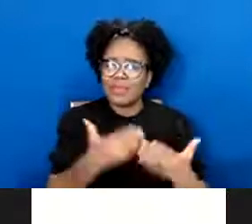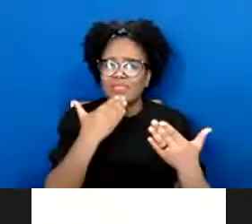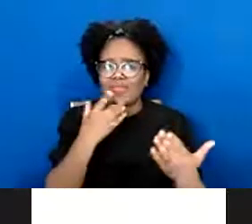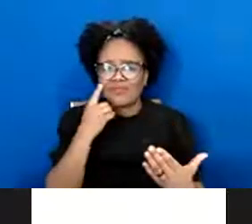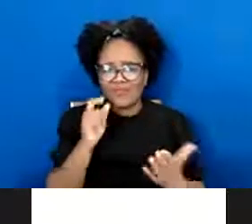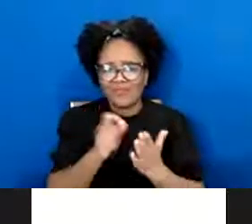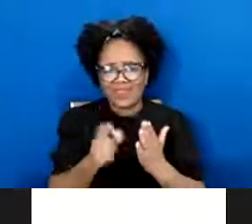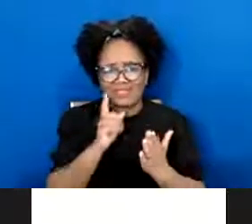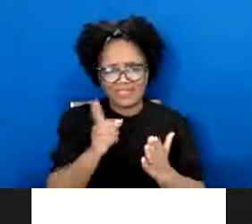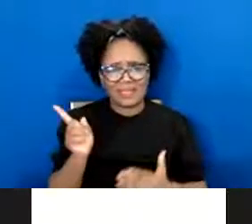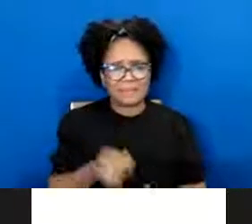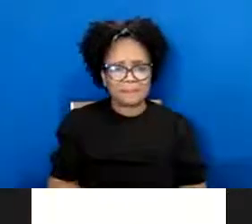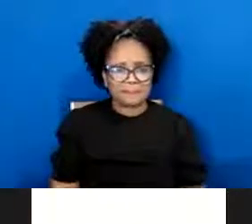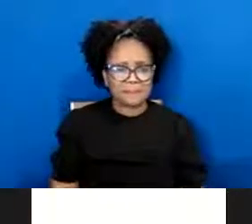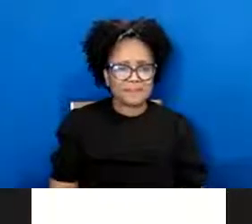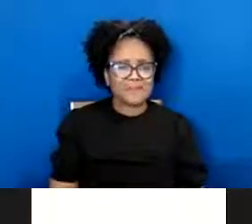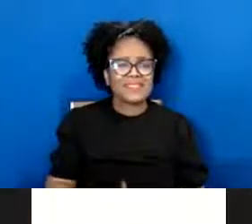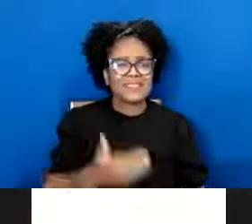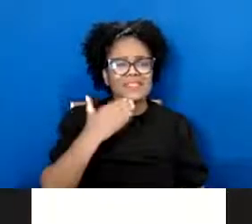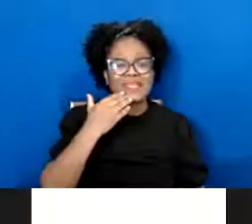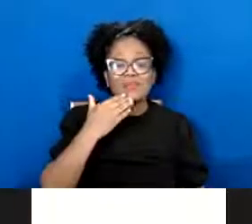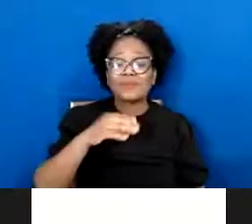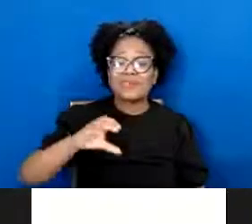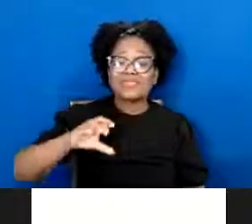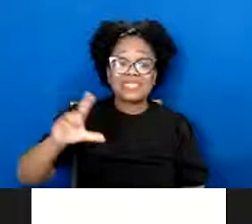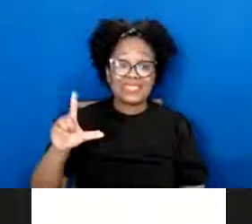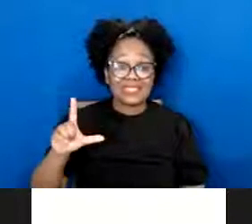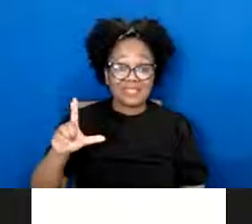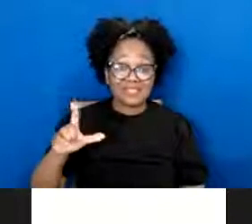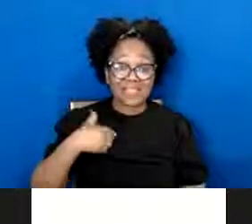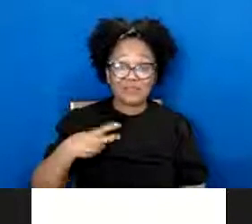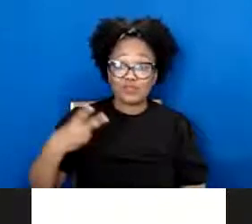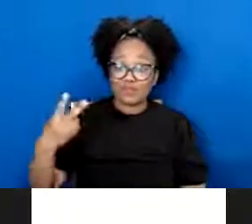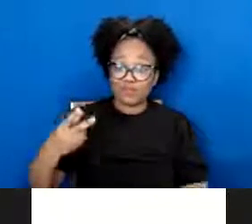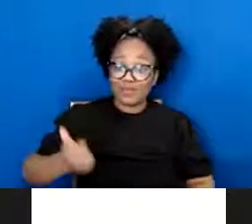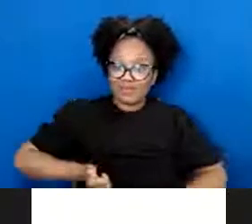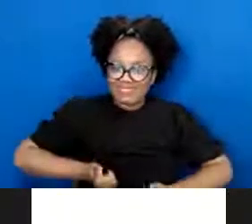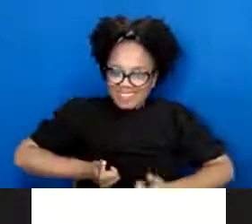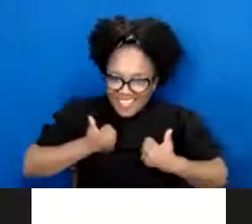him. Please remember CityLit, we have two live events coming up. Show up, it's live.